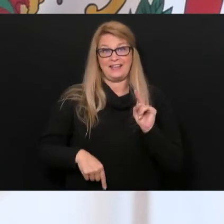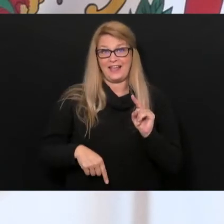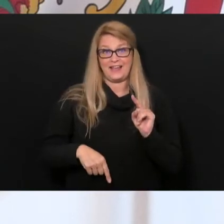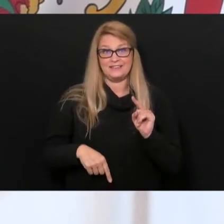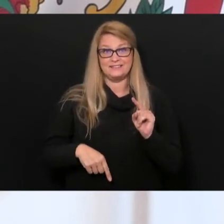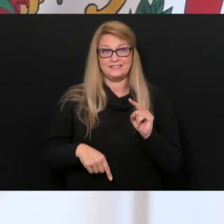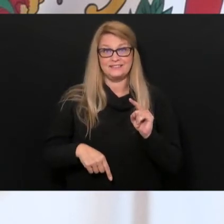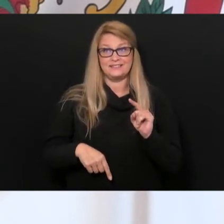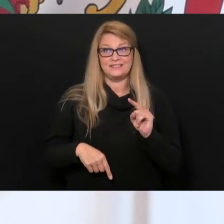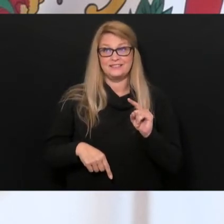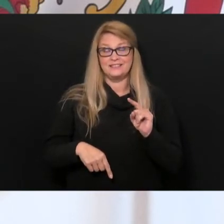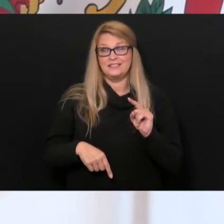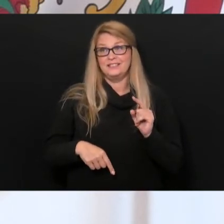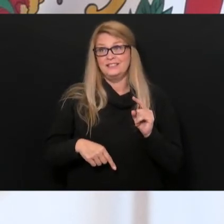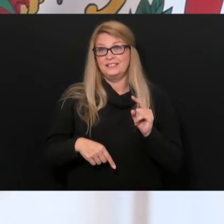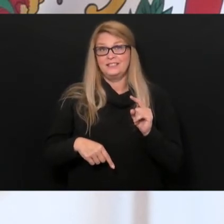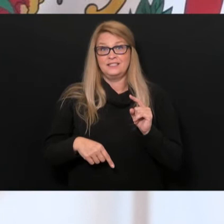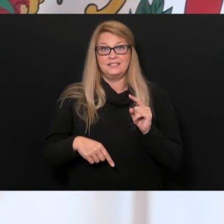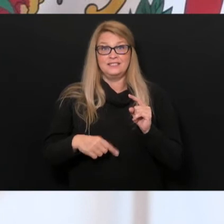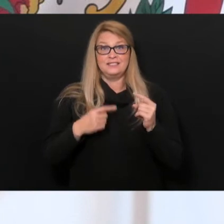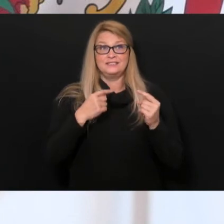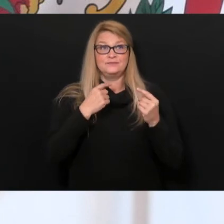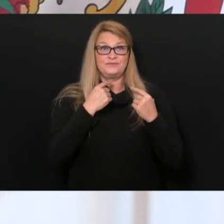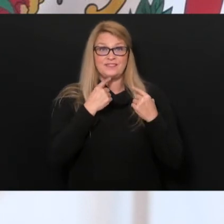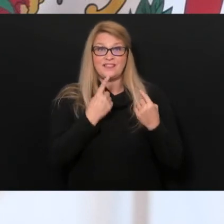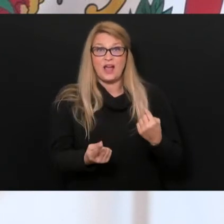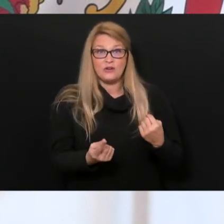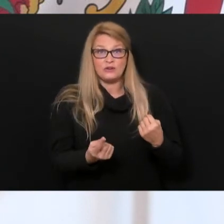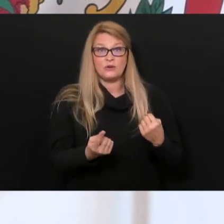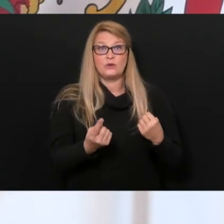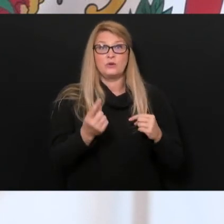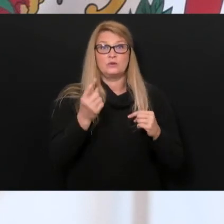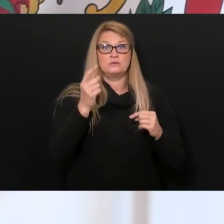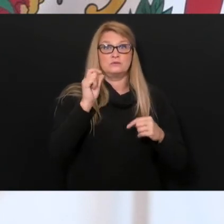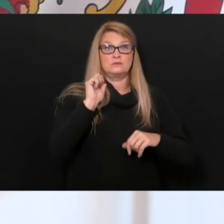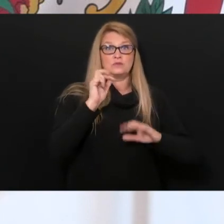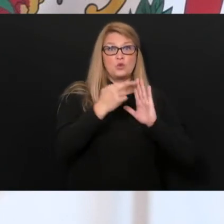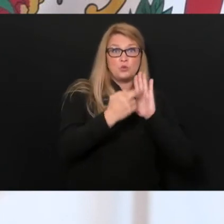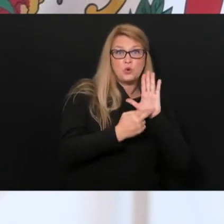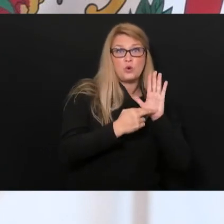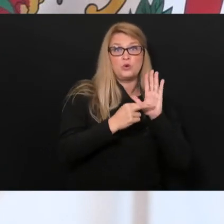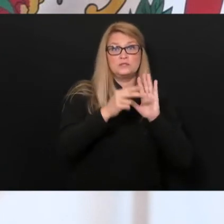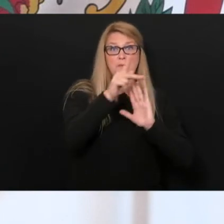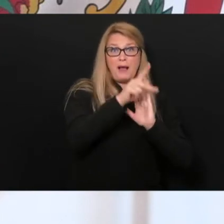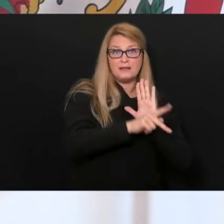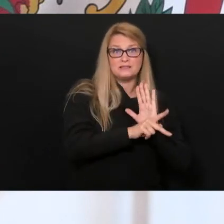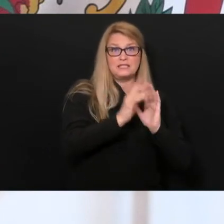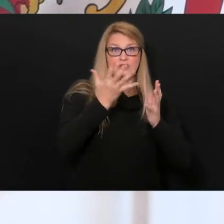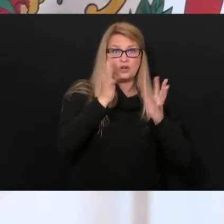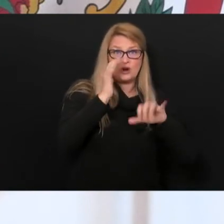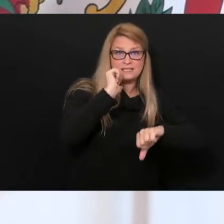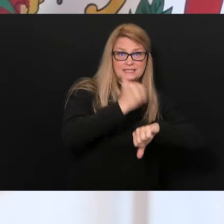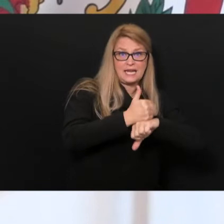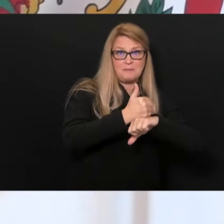that the protocols are in place. The health department, I